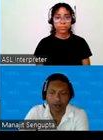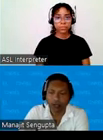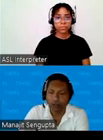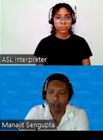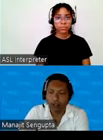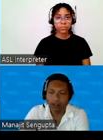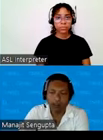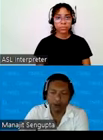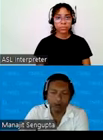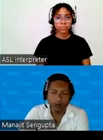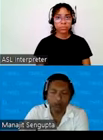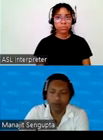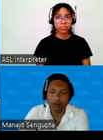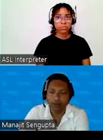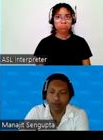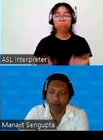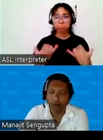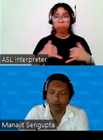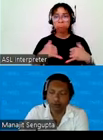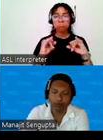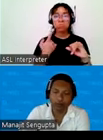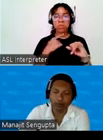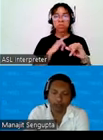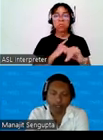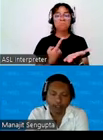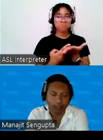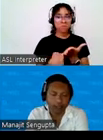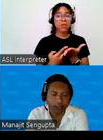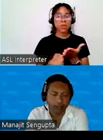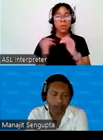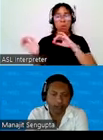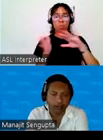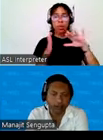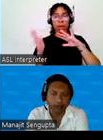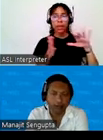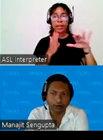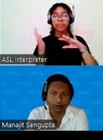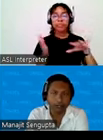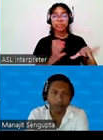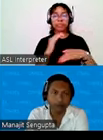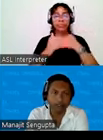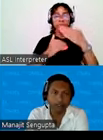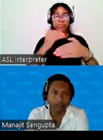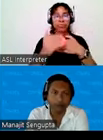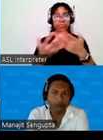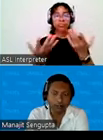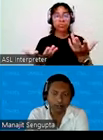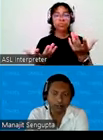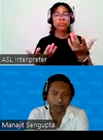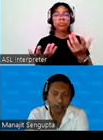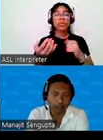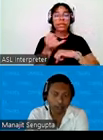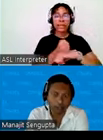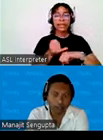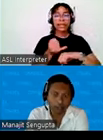So while we know what the wind resource is over the island, to ultimately get to the